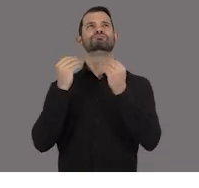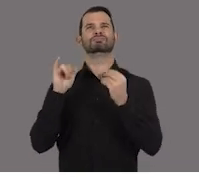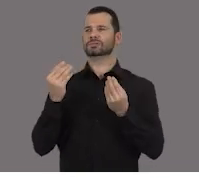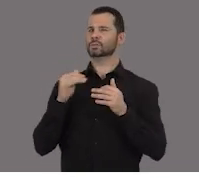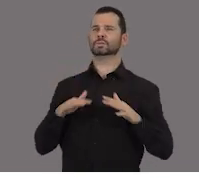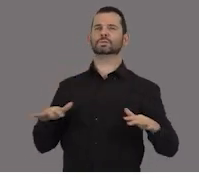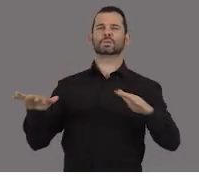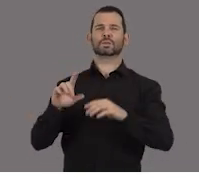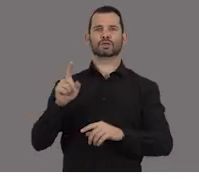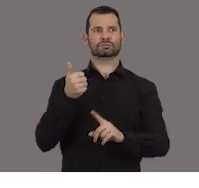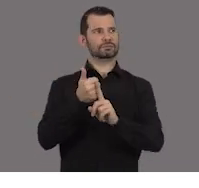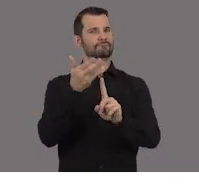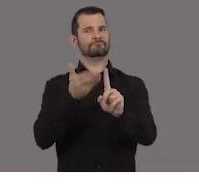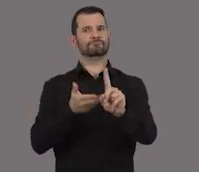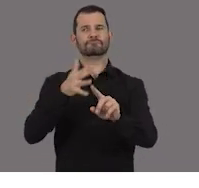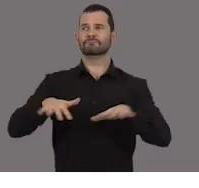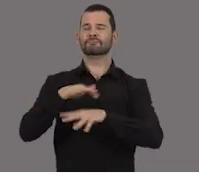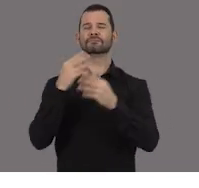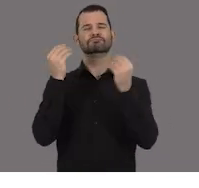find yourself.